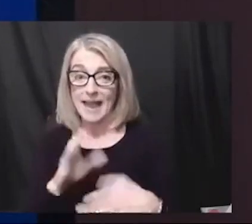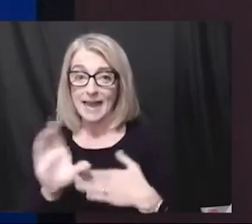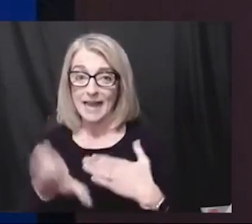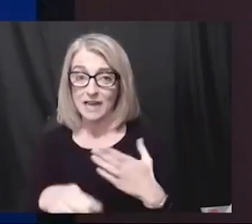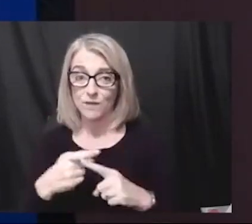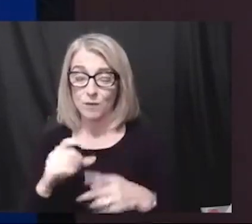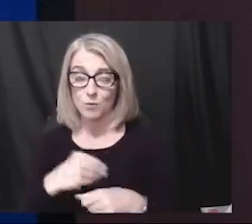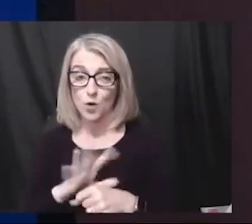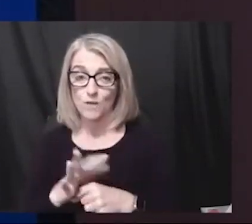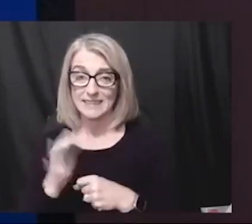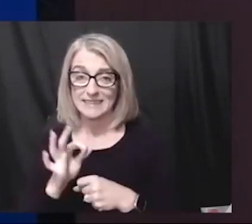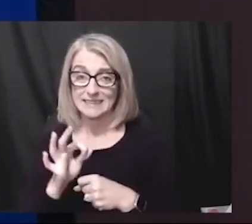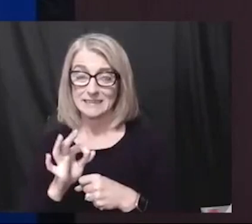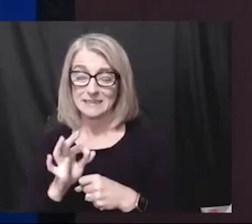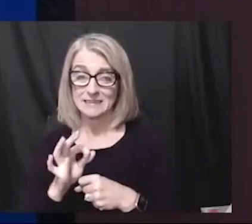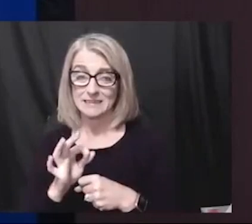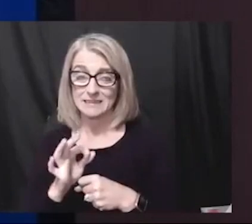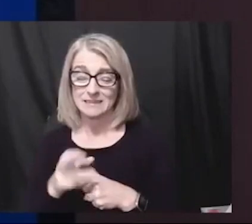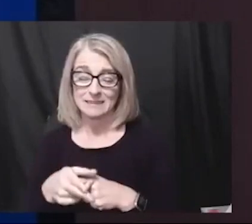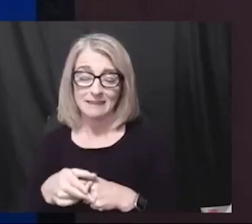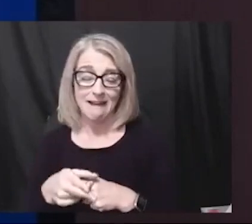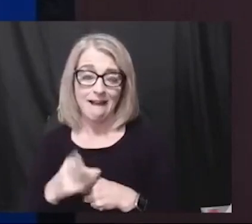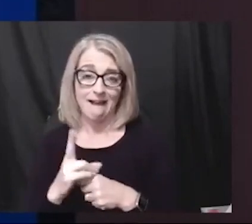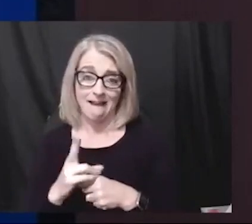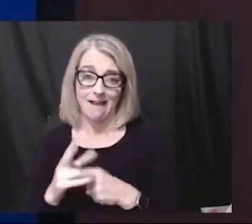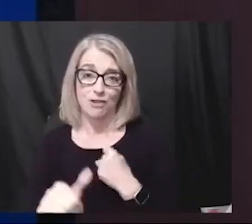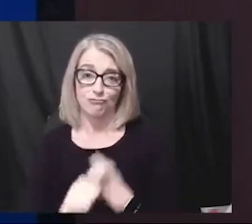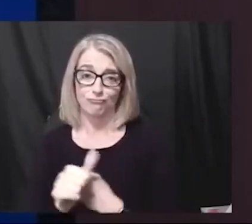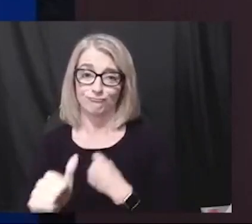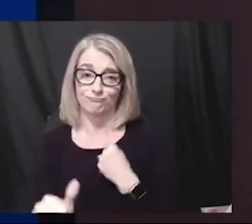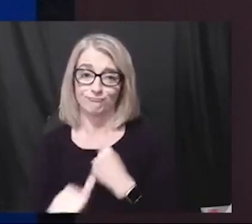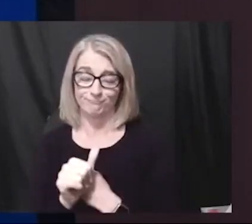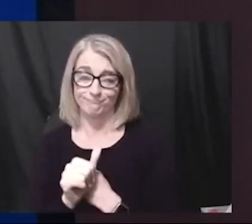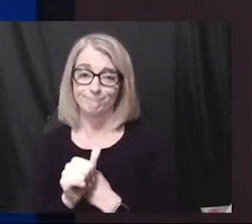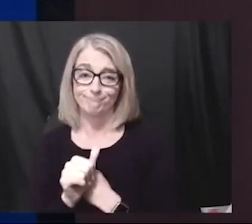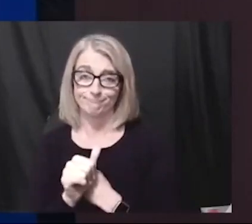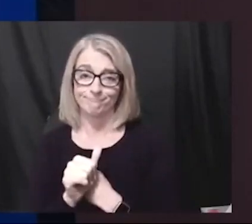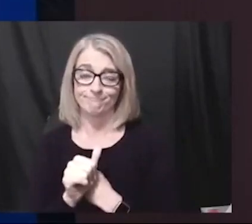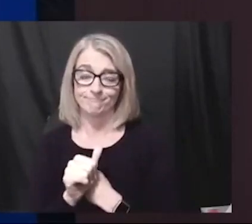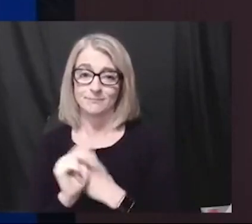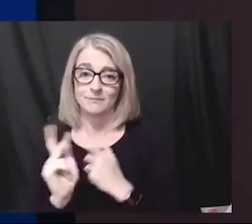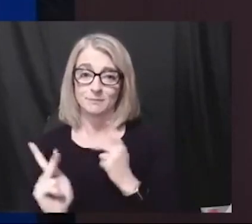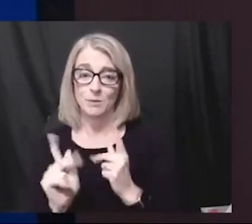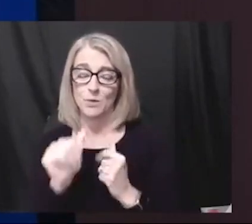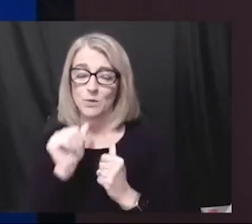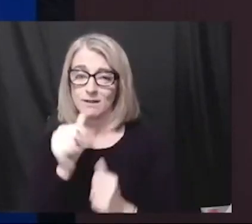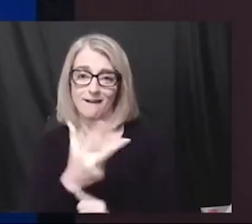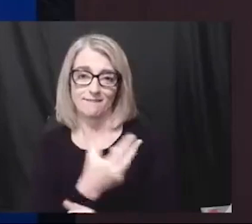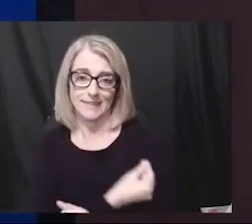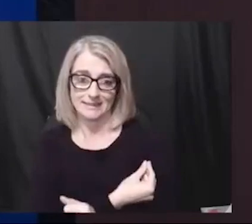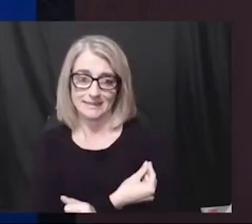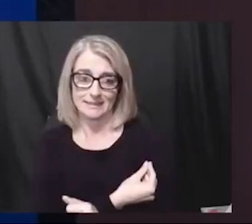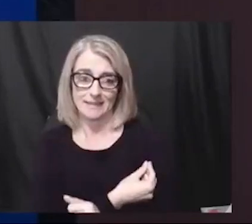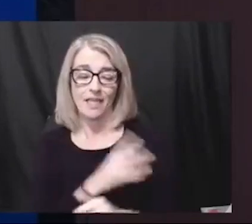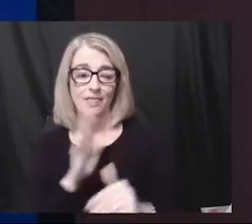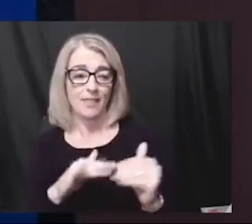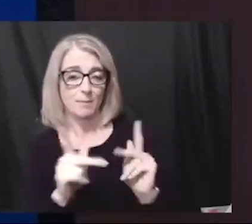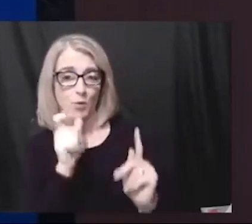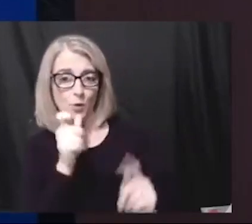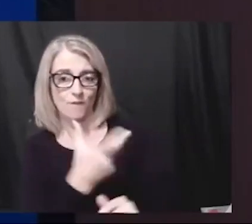So I think it's kind of like his disbelief that there would be just a slow, steady climb in vaccinations that